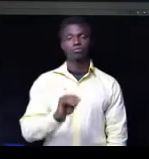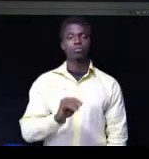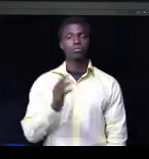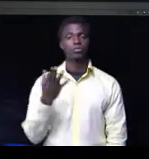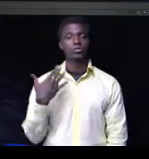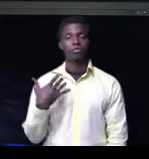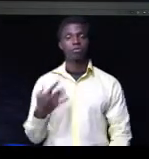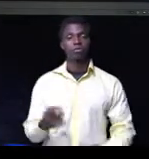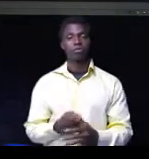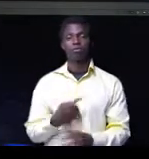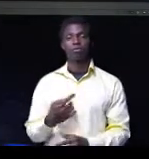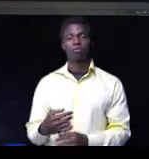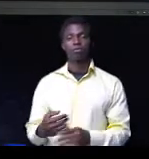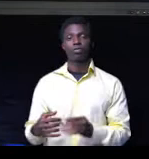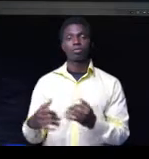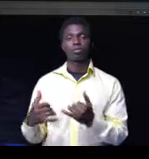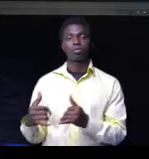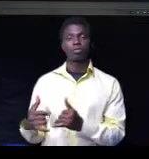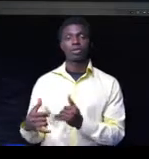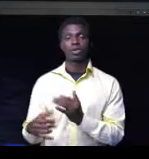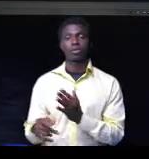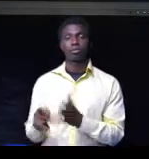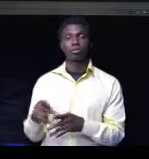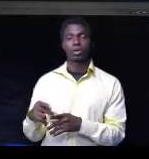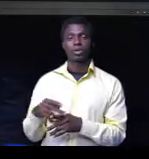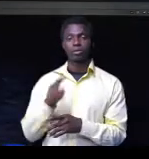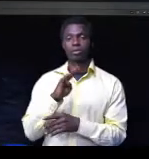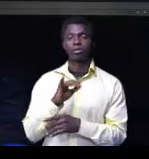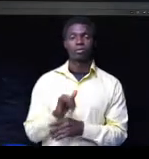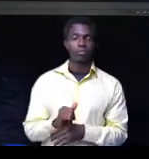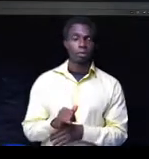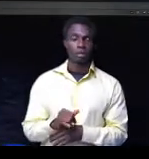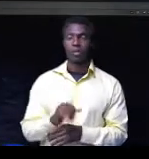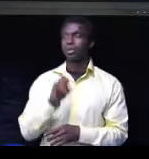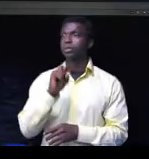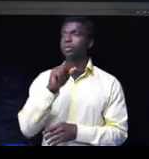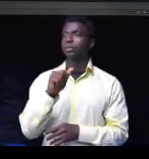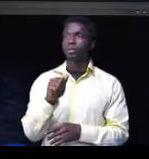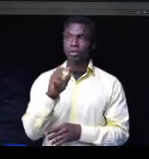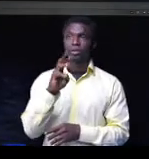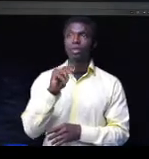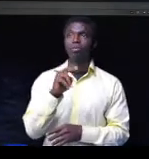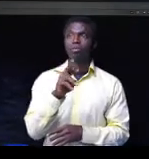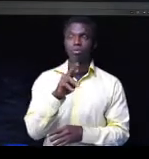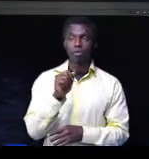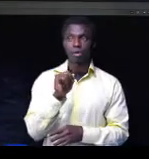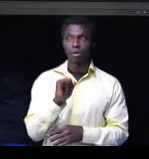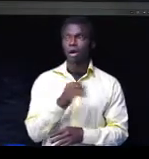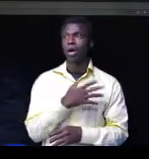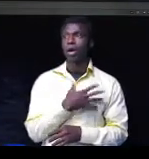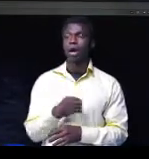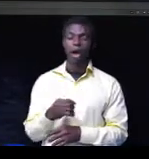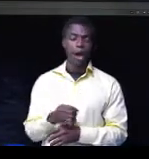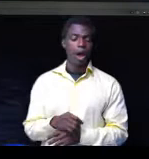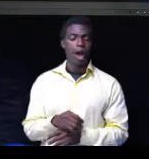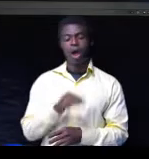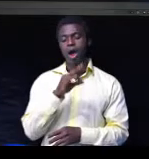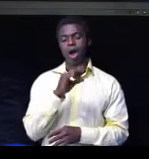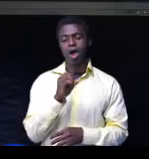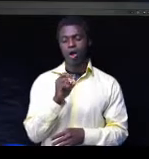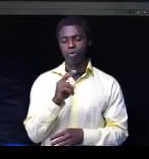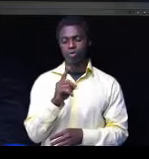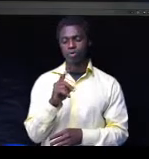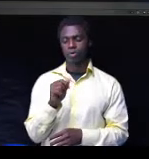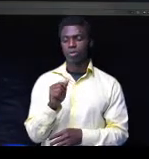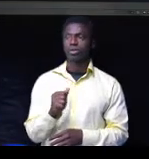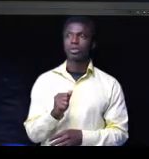Judo was first practiced by the samurai and feudal warrior classes. Judo